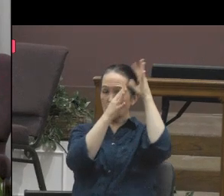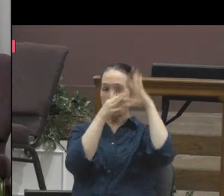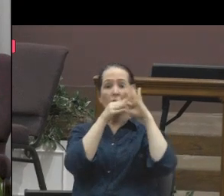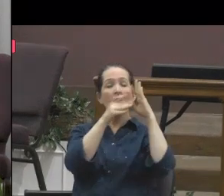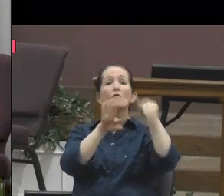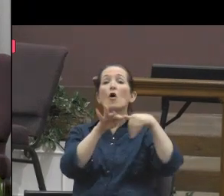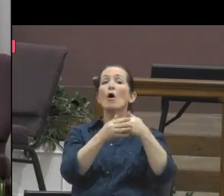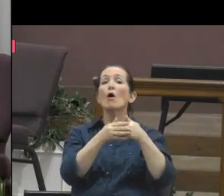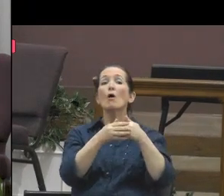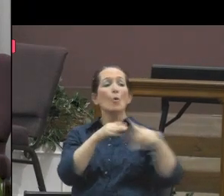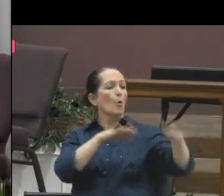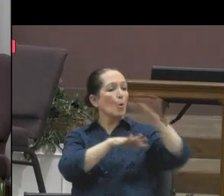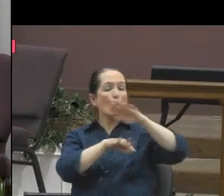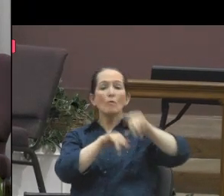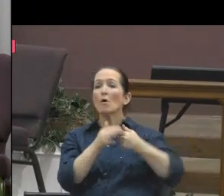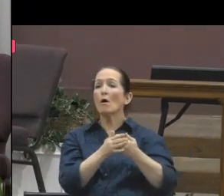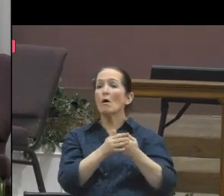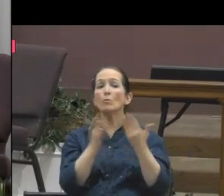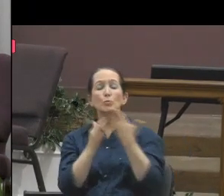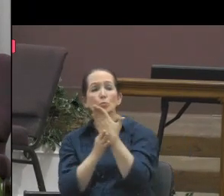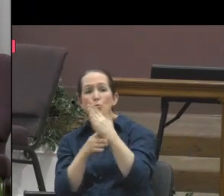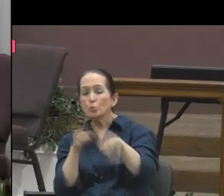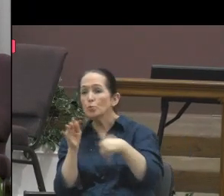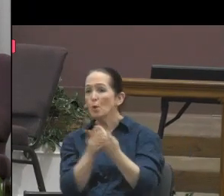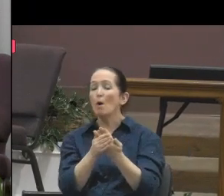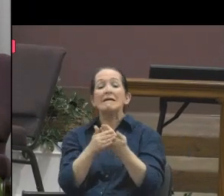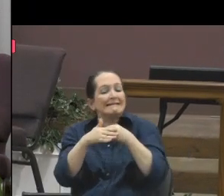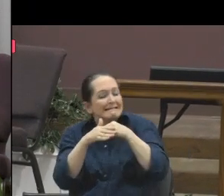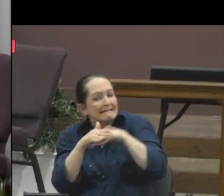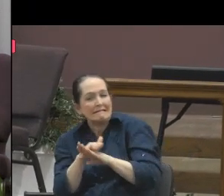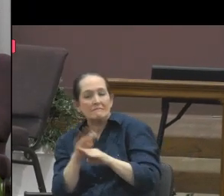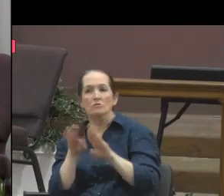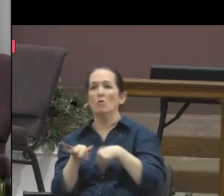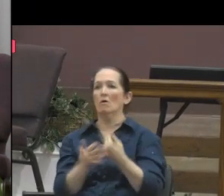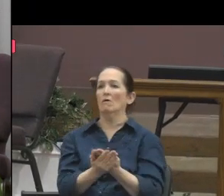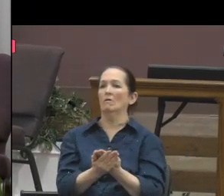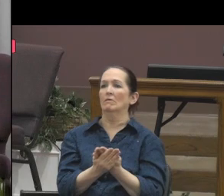who is over all and through all and in all.